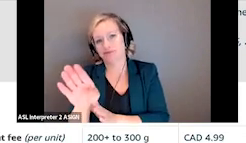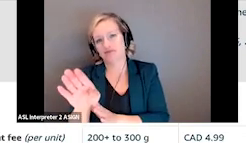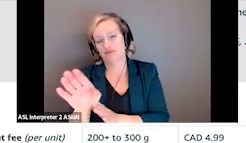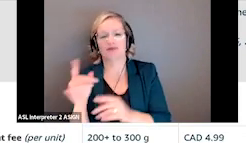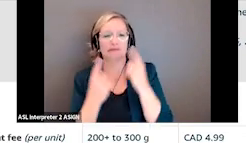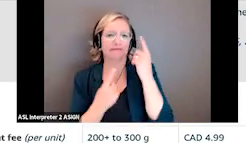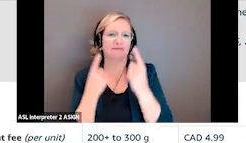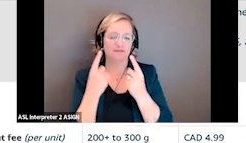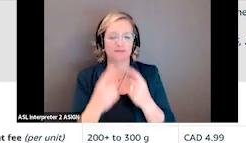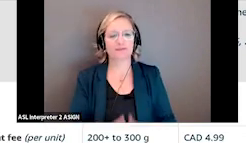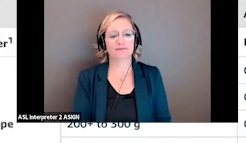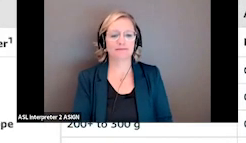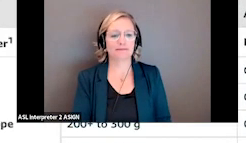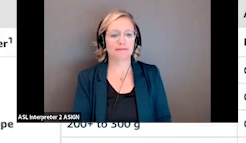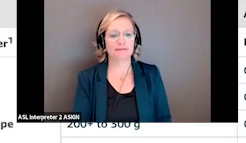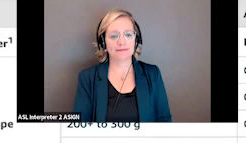Okay.